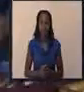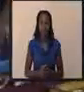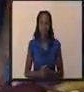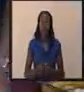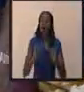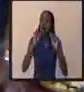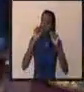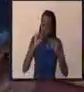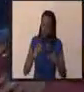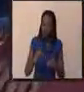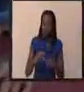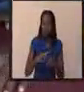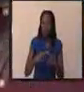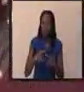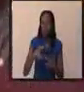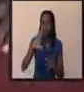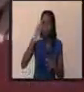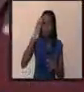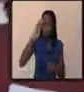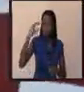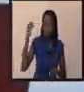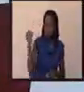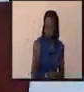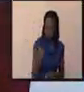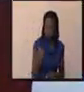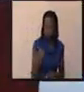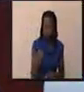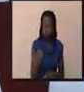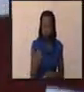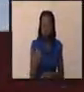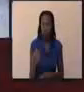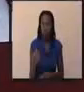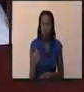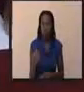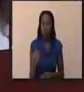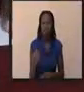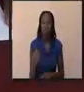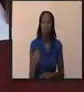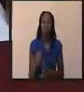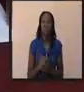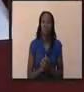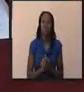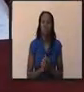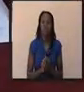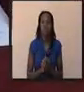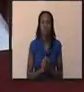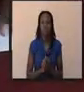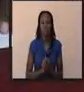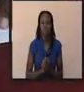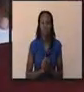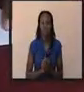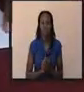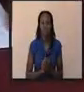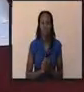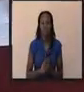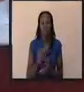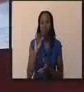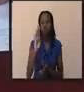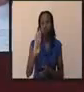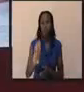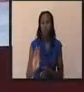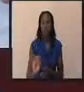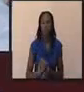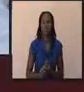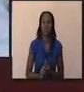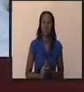We can use a capital letter B, okay, for a dominant gene, and a small letter